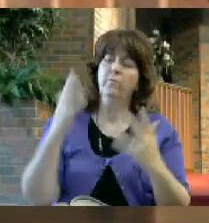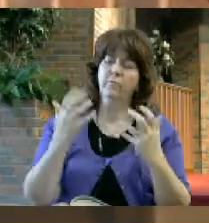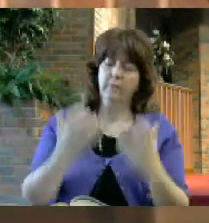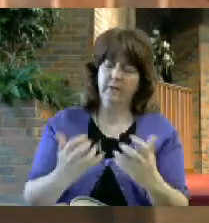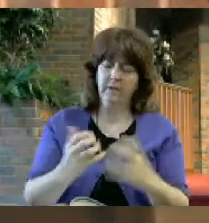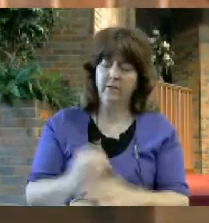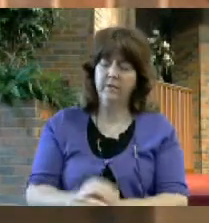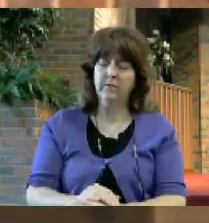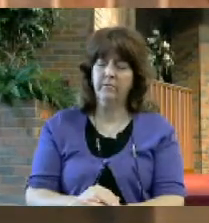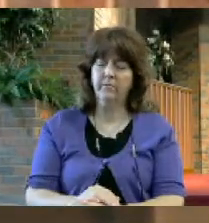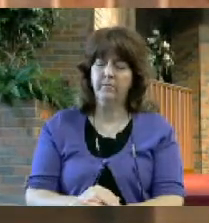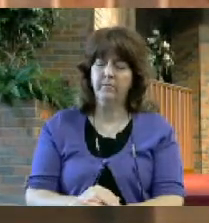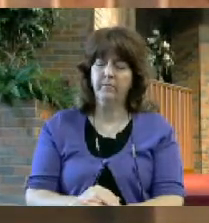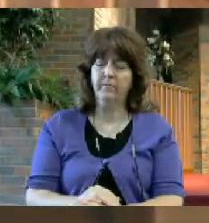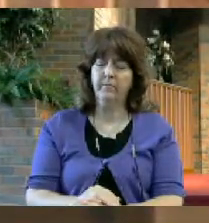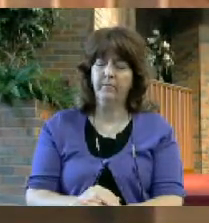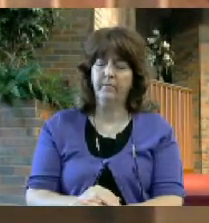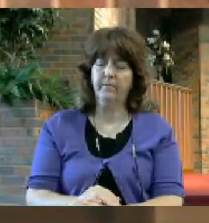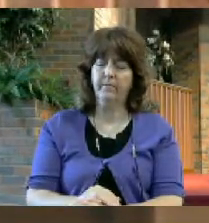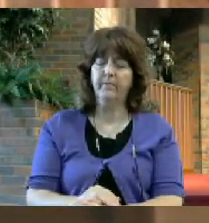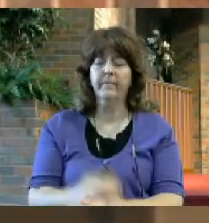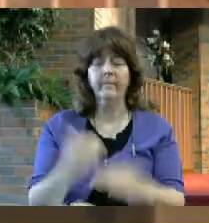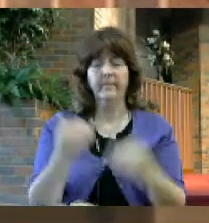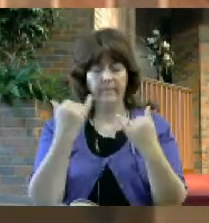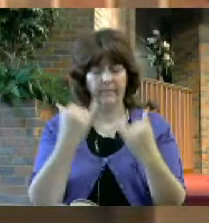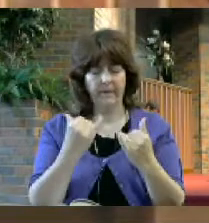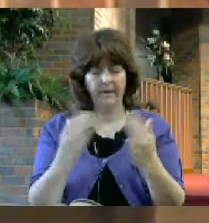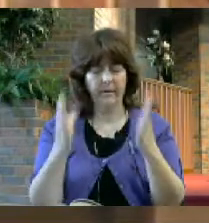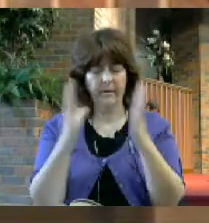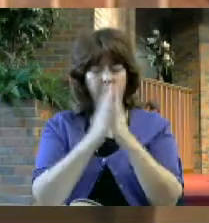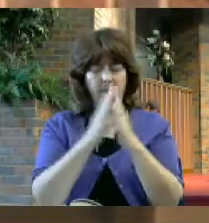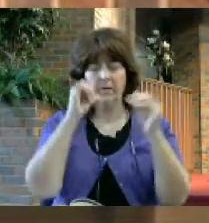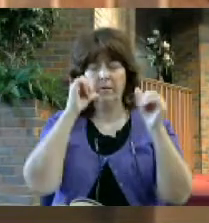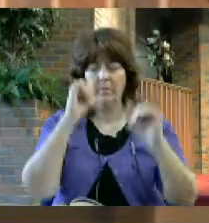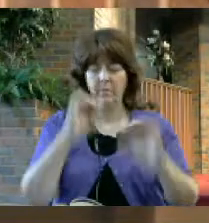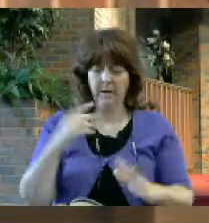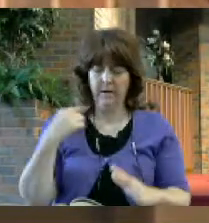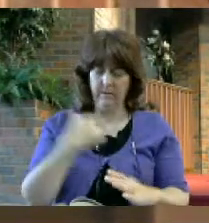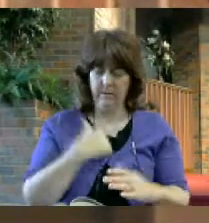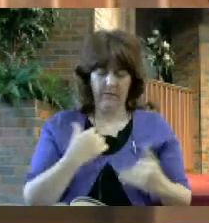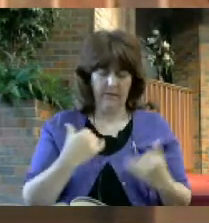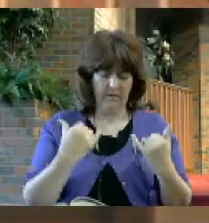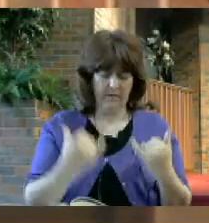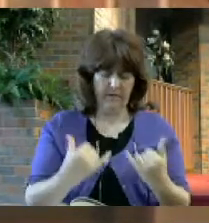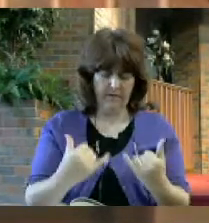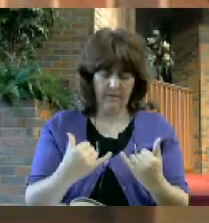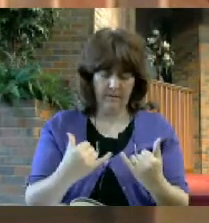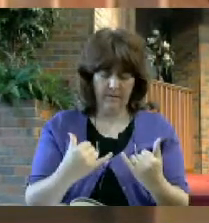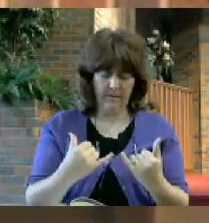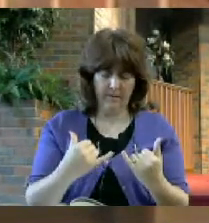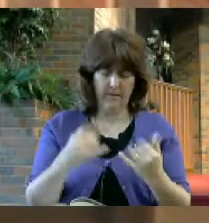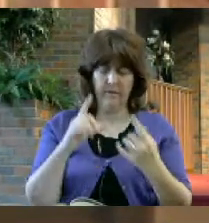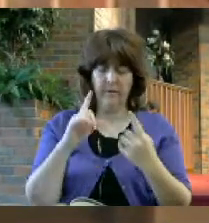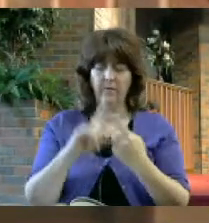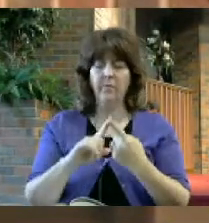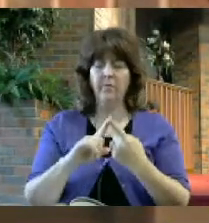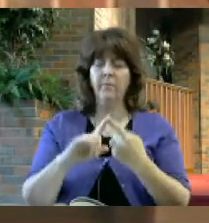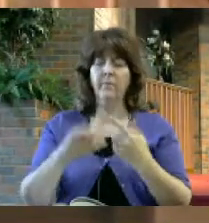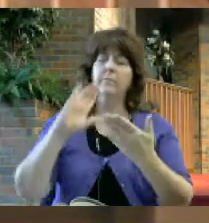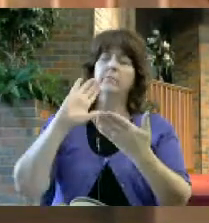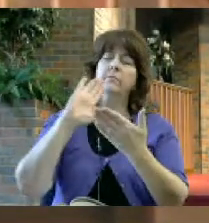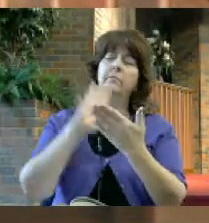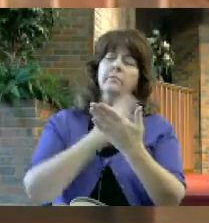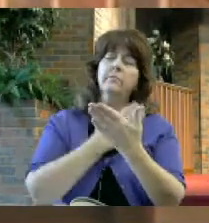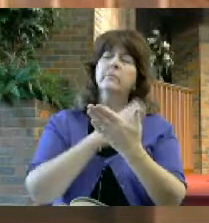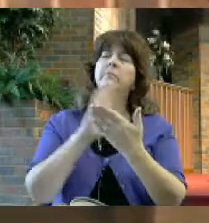bless us in this time together. Help us to raise our voices to you and raise our minds to you and open our hearts